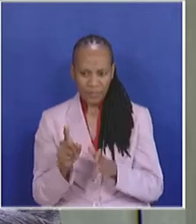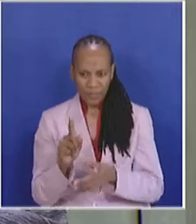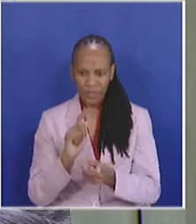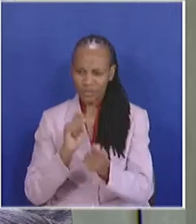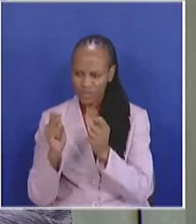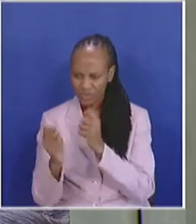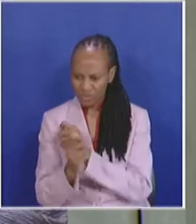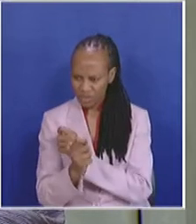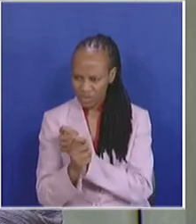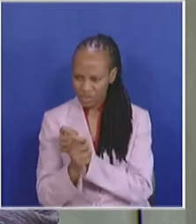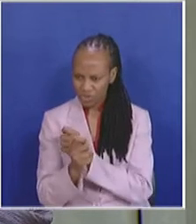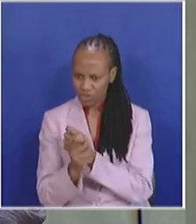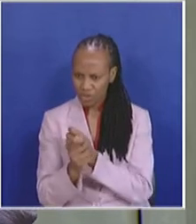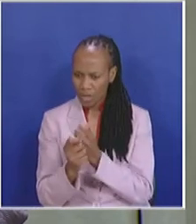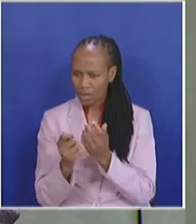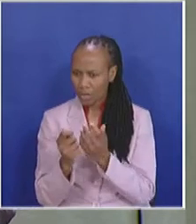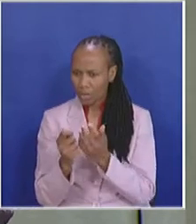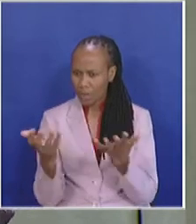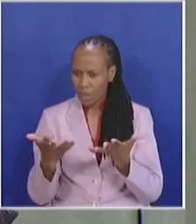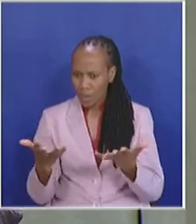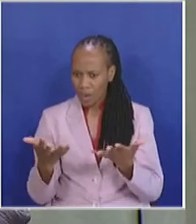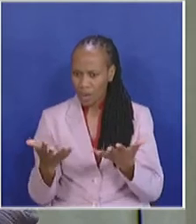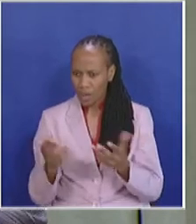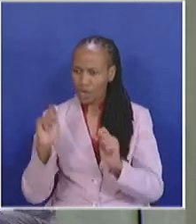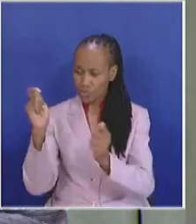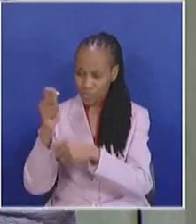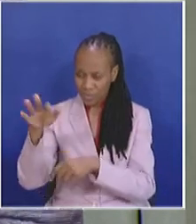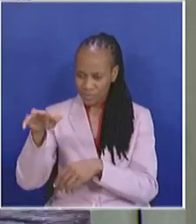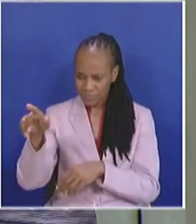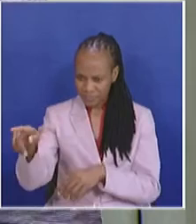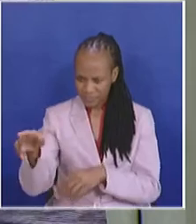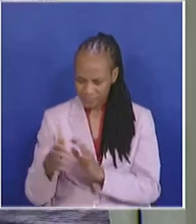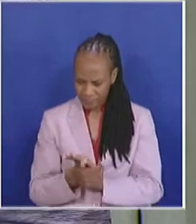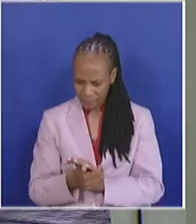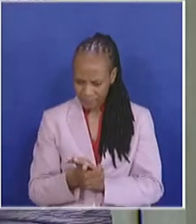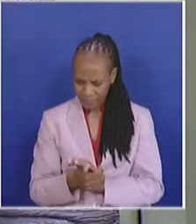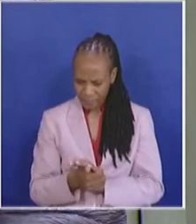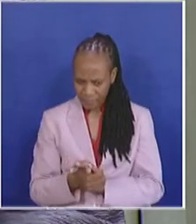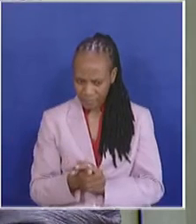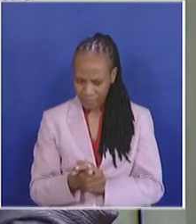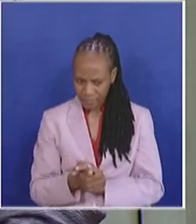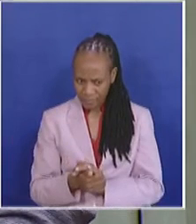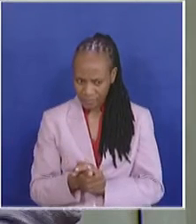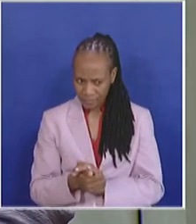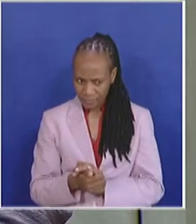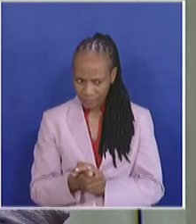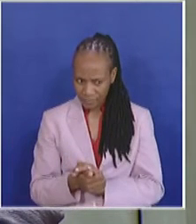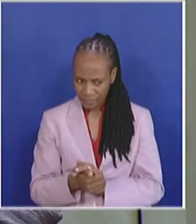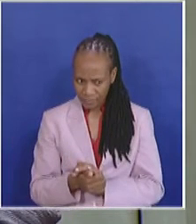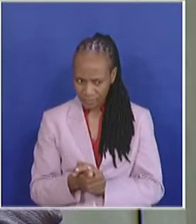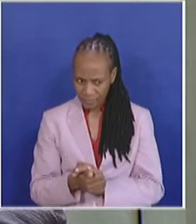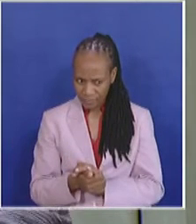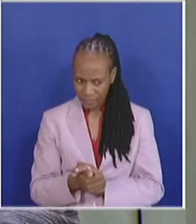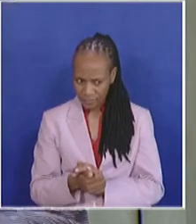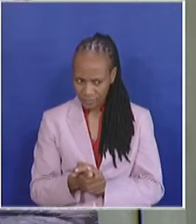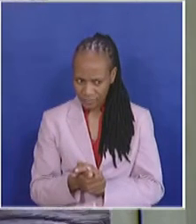people, more especially in rural areas. Hence, those honorable members who were with us during that week